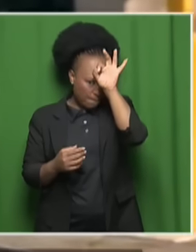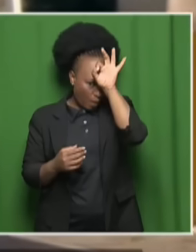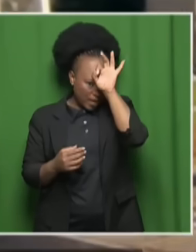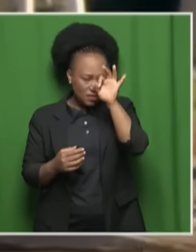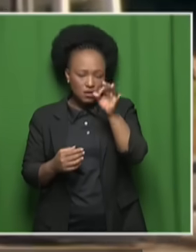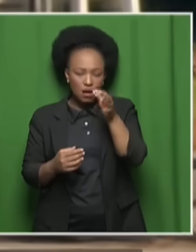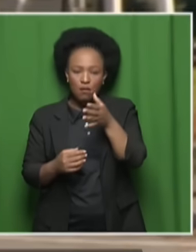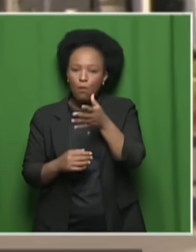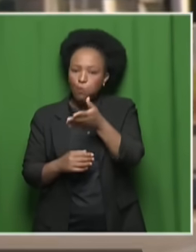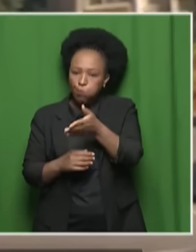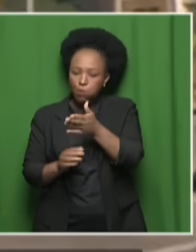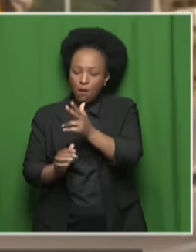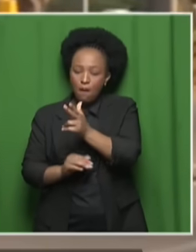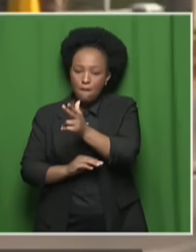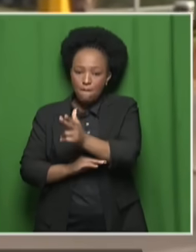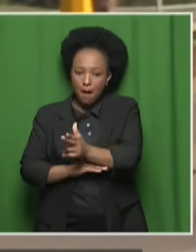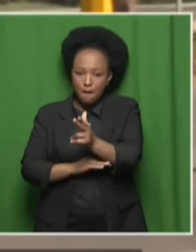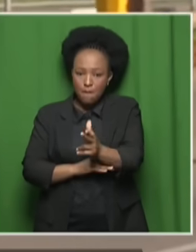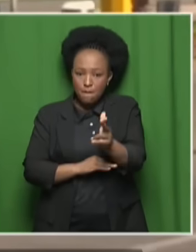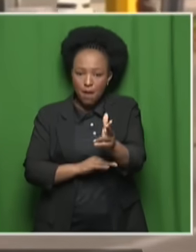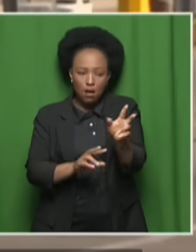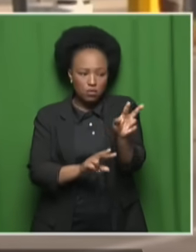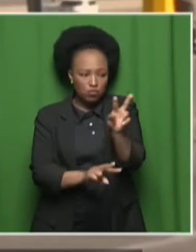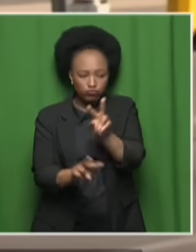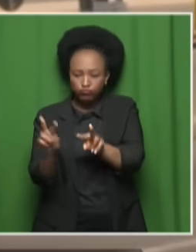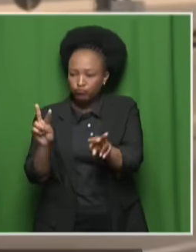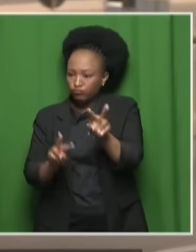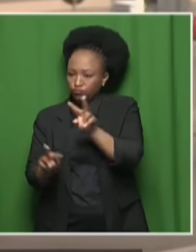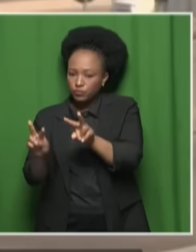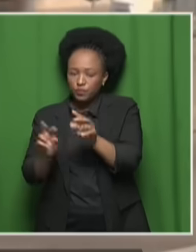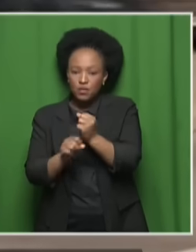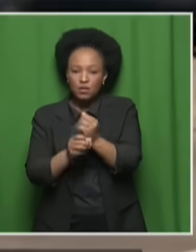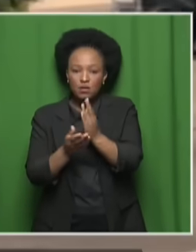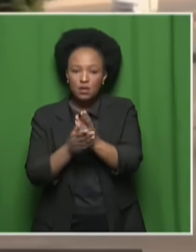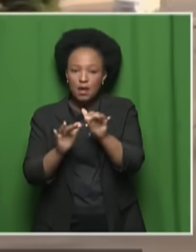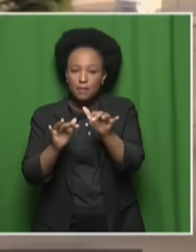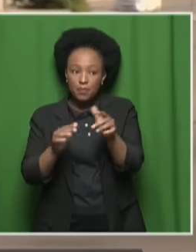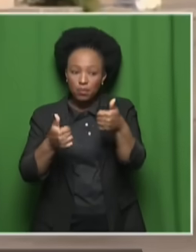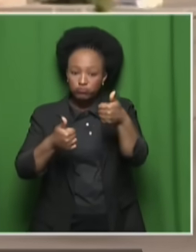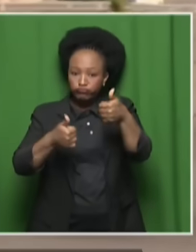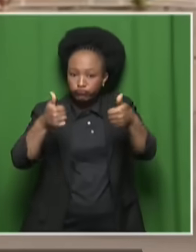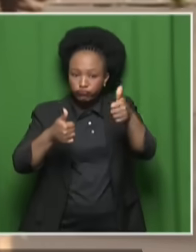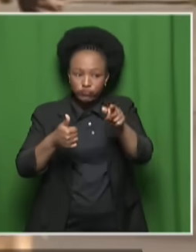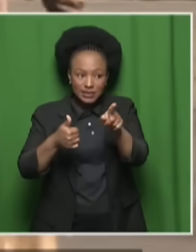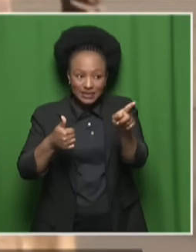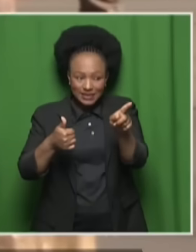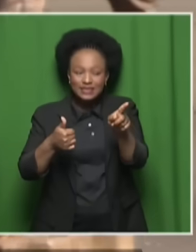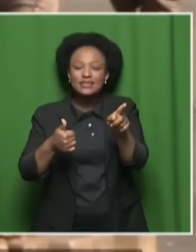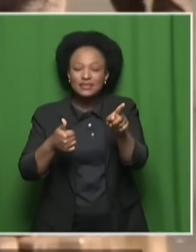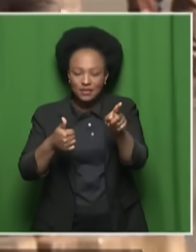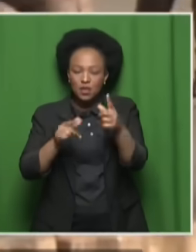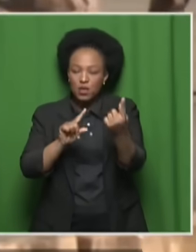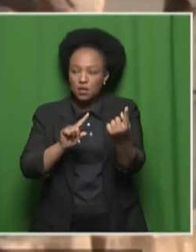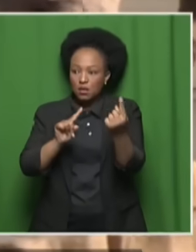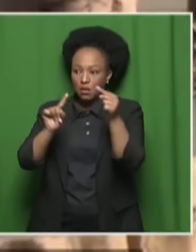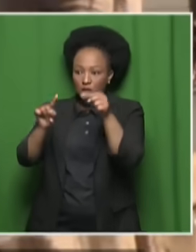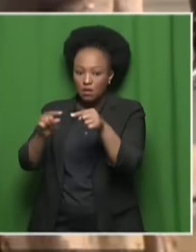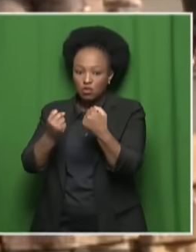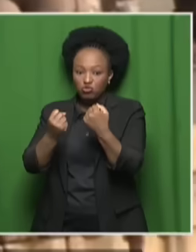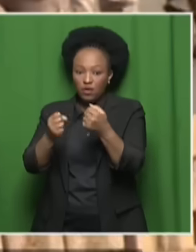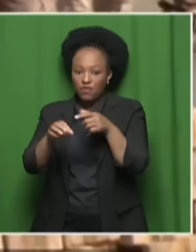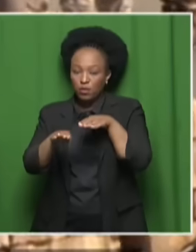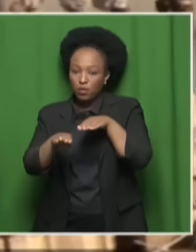stationed here to ensure that everything runs smooth, to ensure that the delegates, as they are making their way to the Nasrec Expo Center where